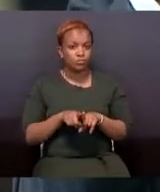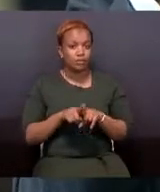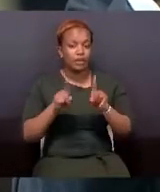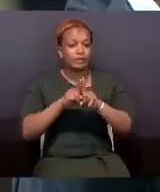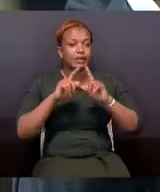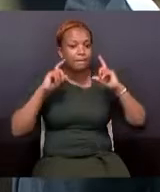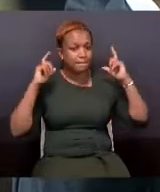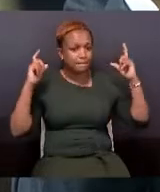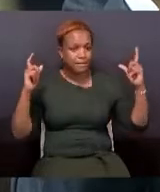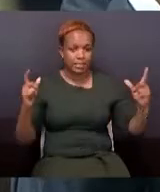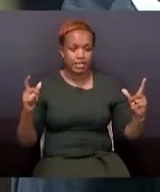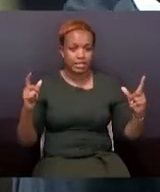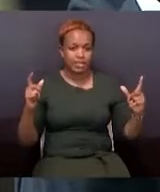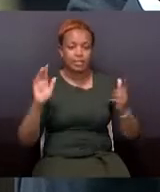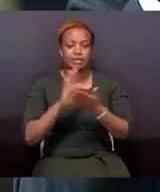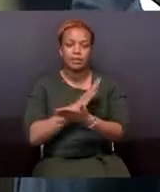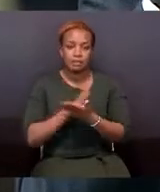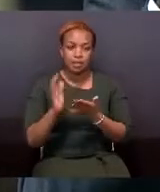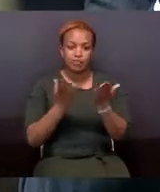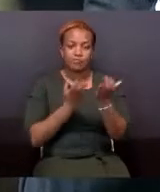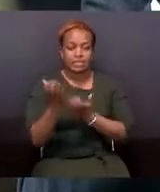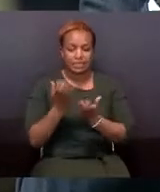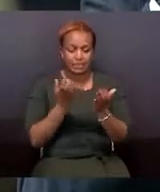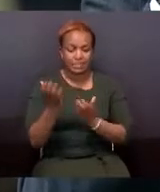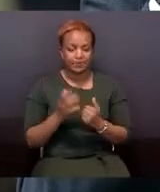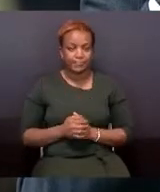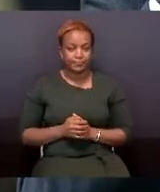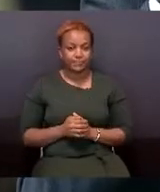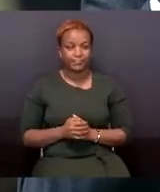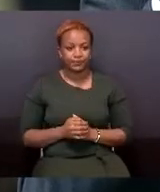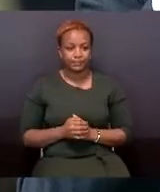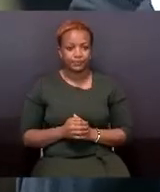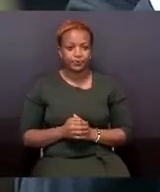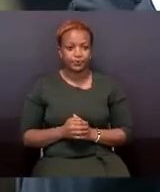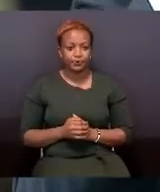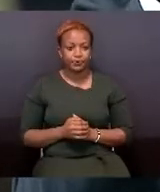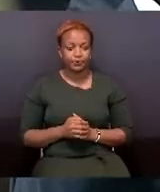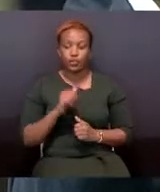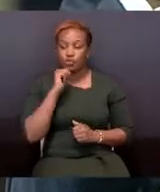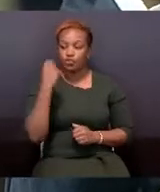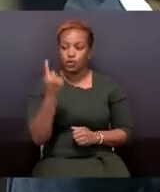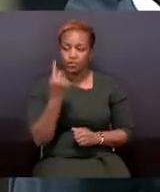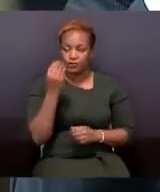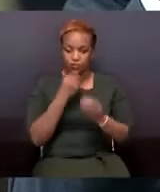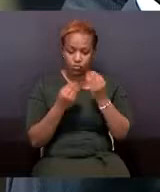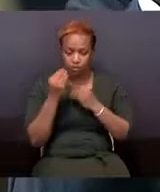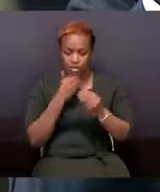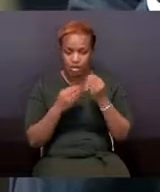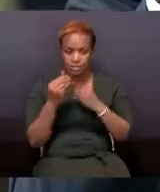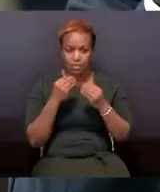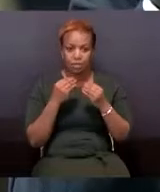big sector of business. It's not just food that we eat or